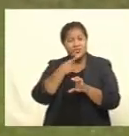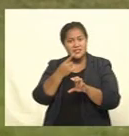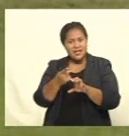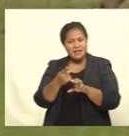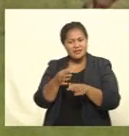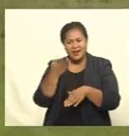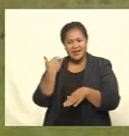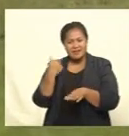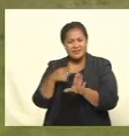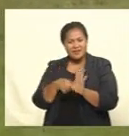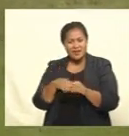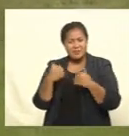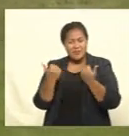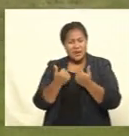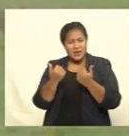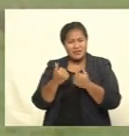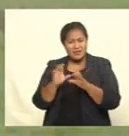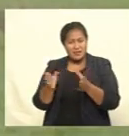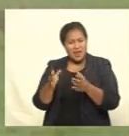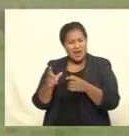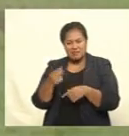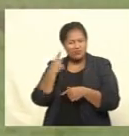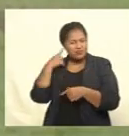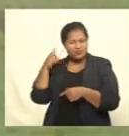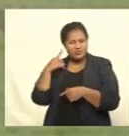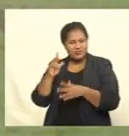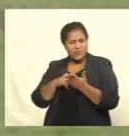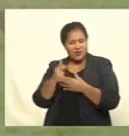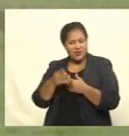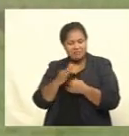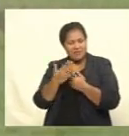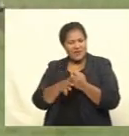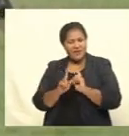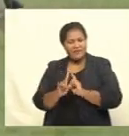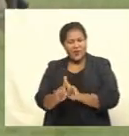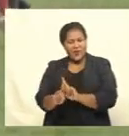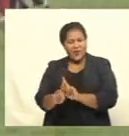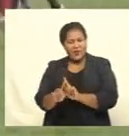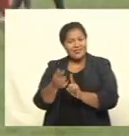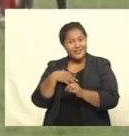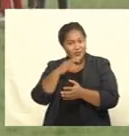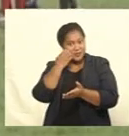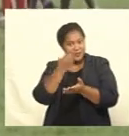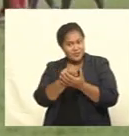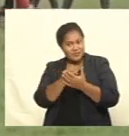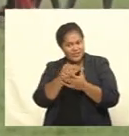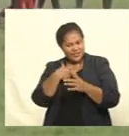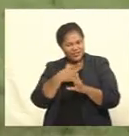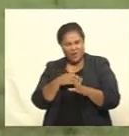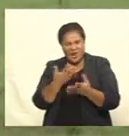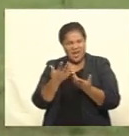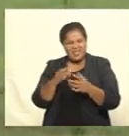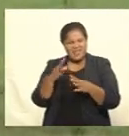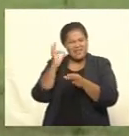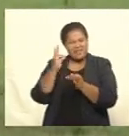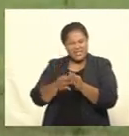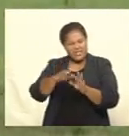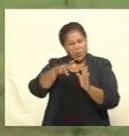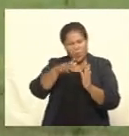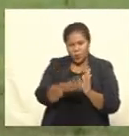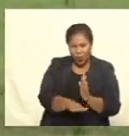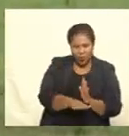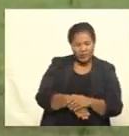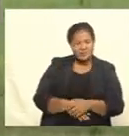year, most players ignored the training program sent for them, which was evident in below par fitness levels when the season